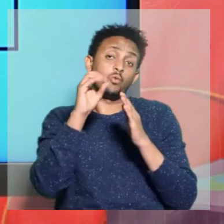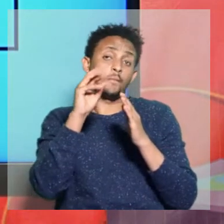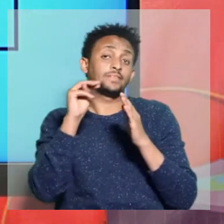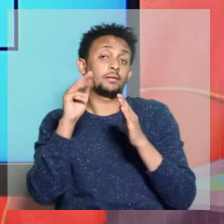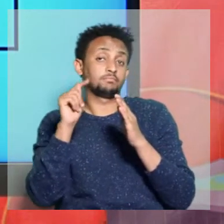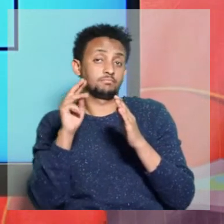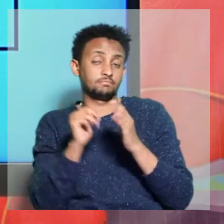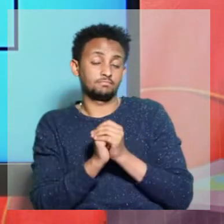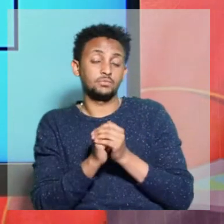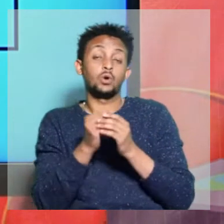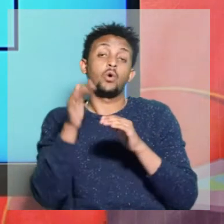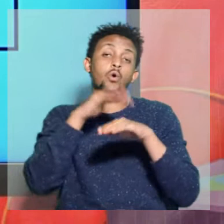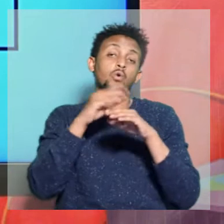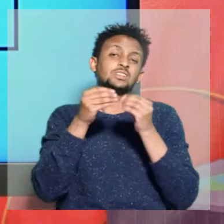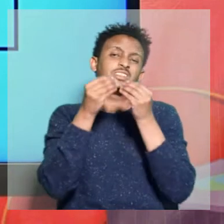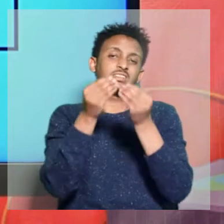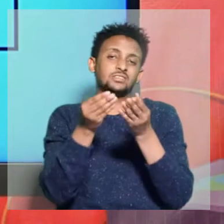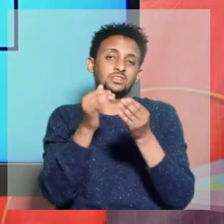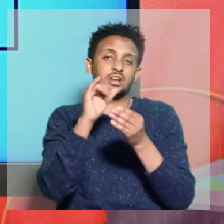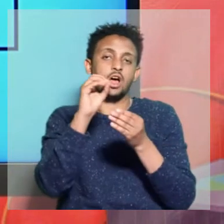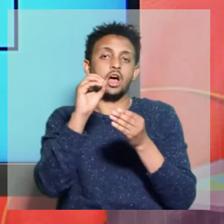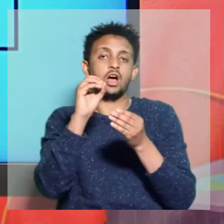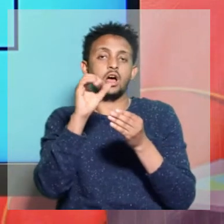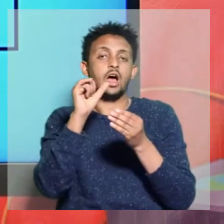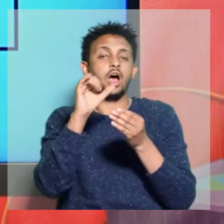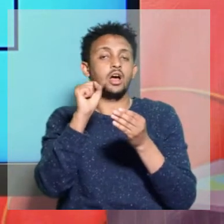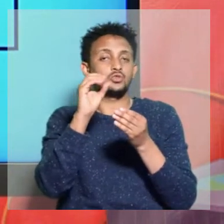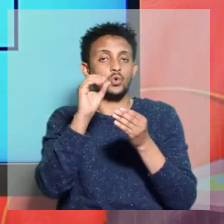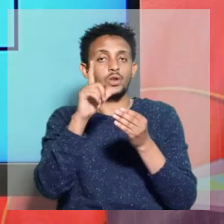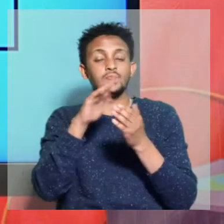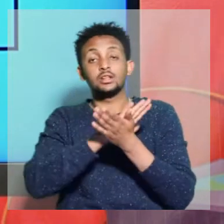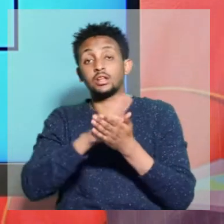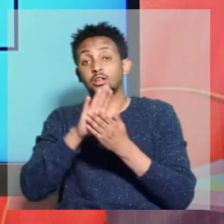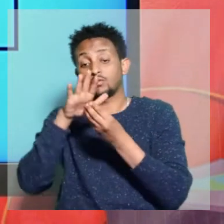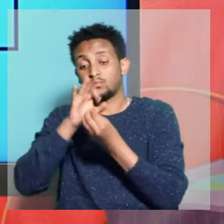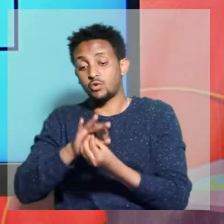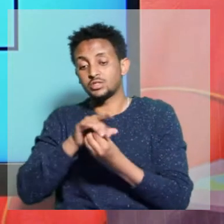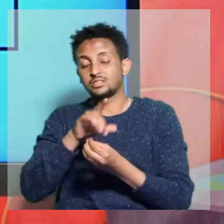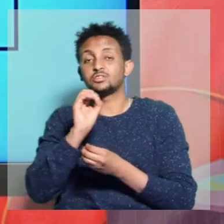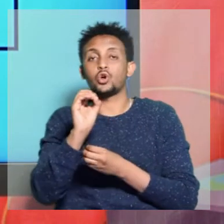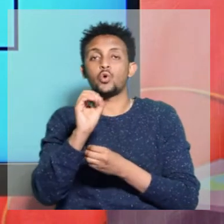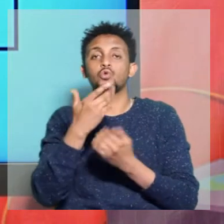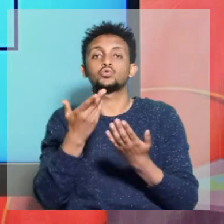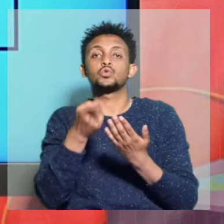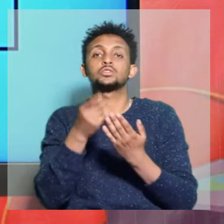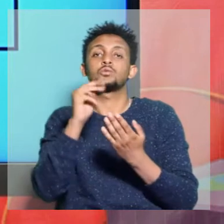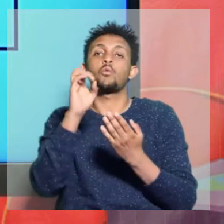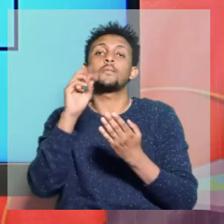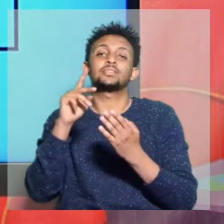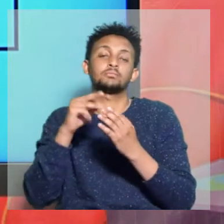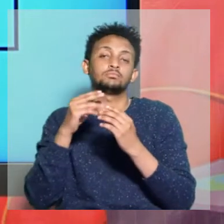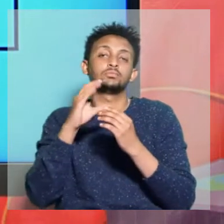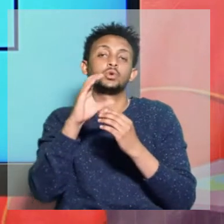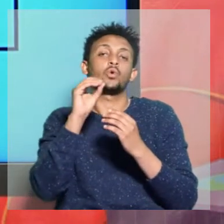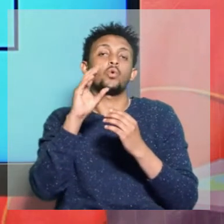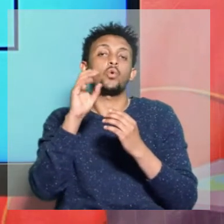of momentum on a given isolated object, if the net force exerted on them is 0, so that the momentum is